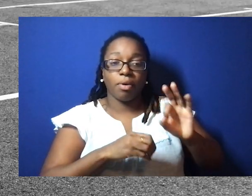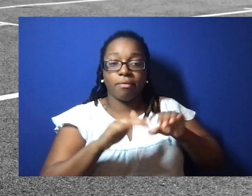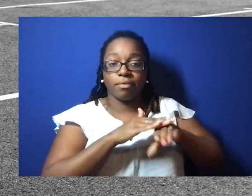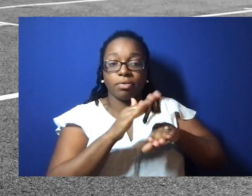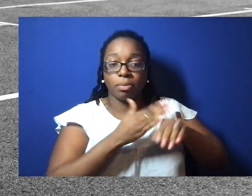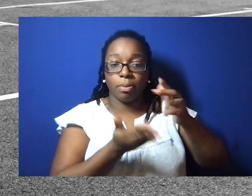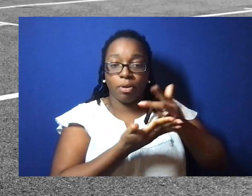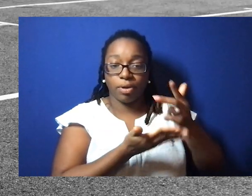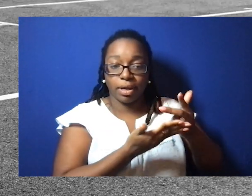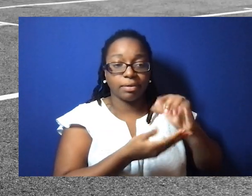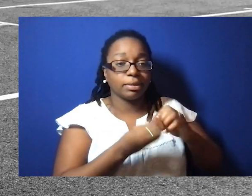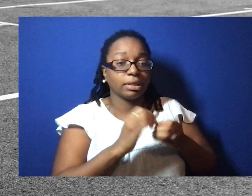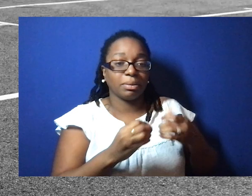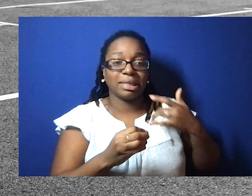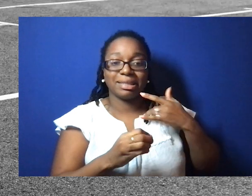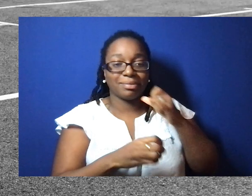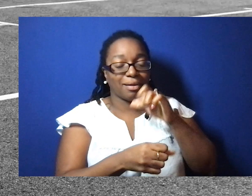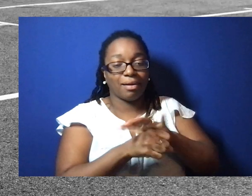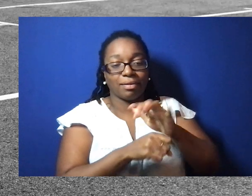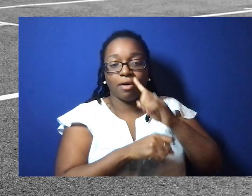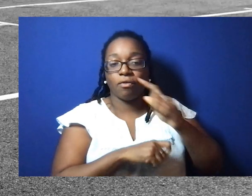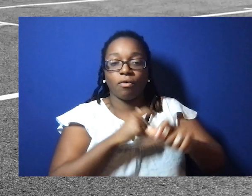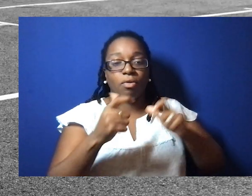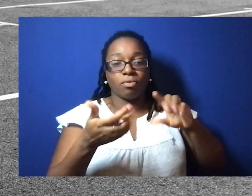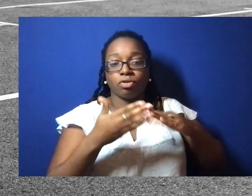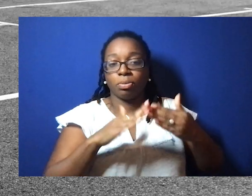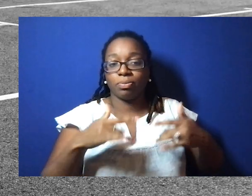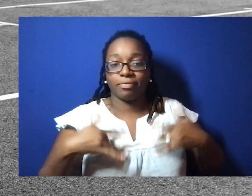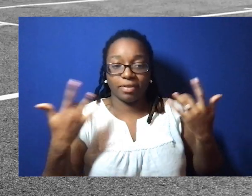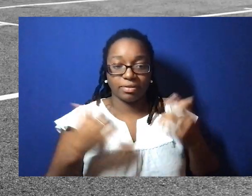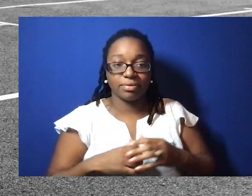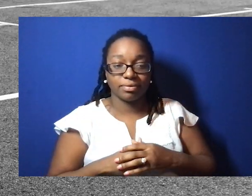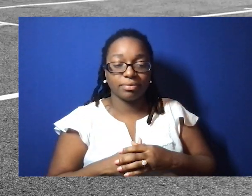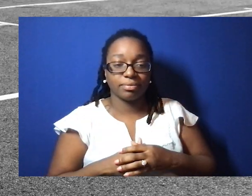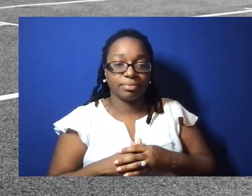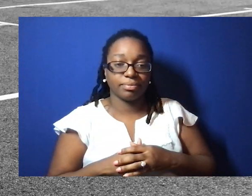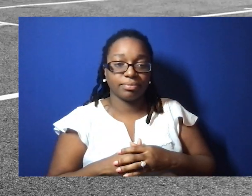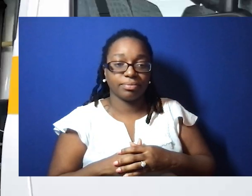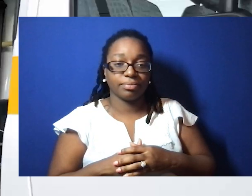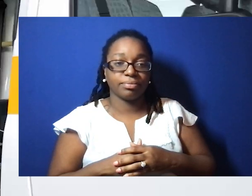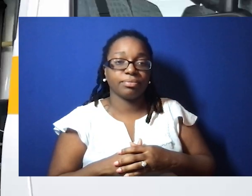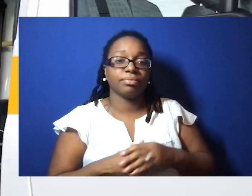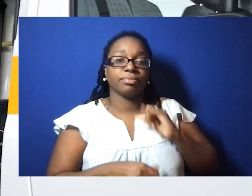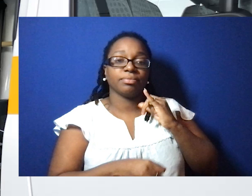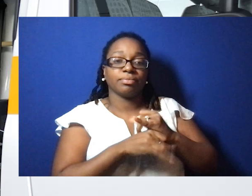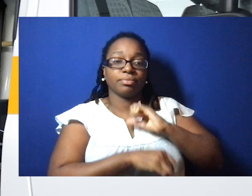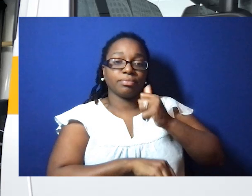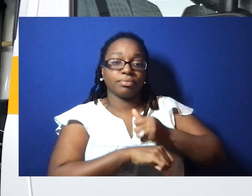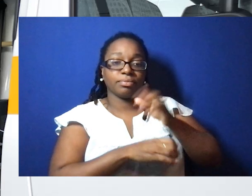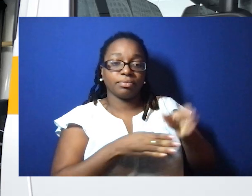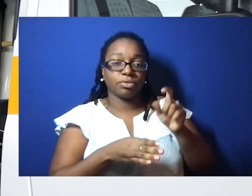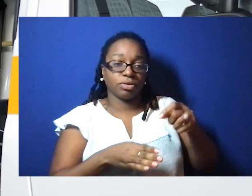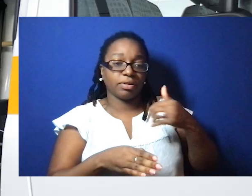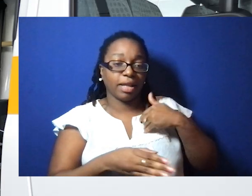parking spaces, this number is usually inadequate for large-scale community events. Site setup plans